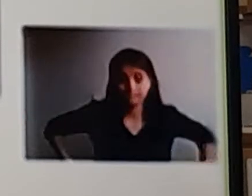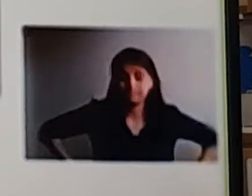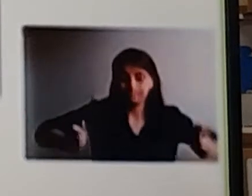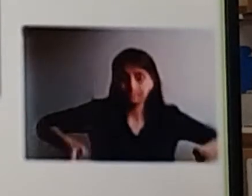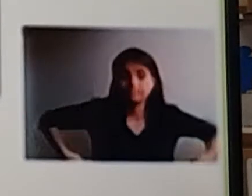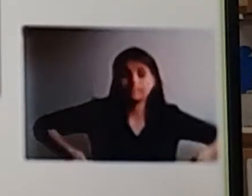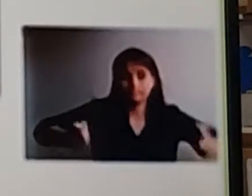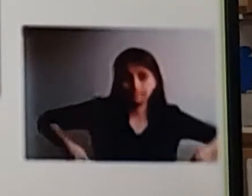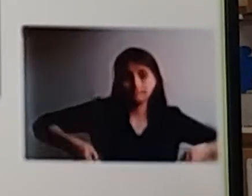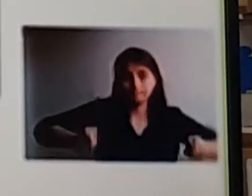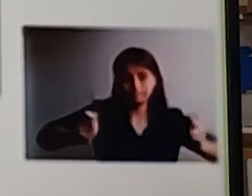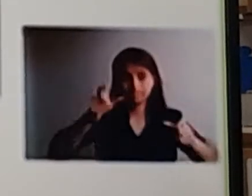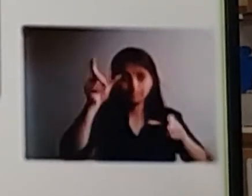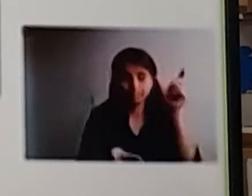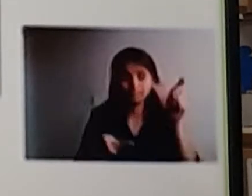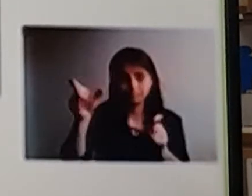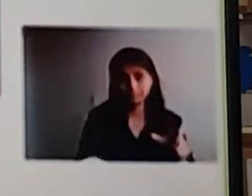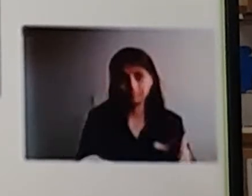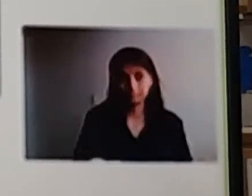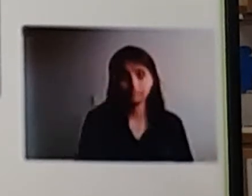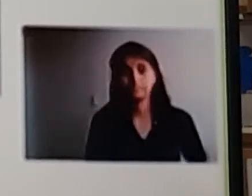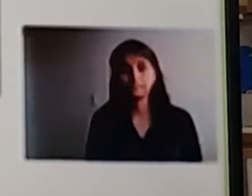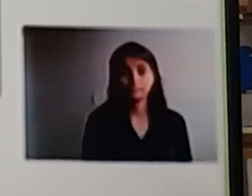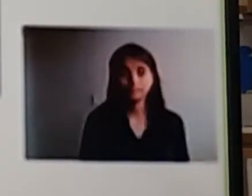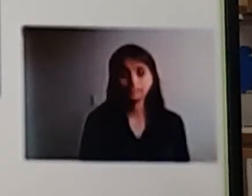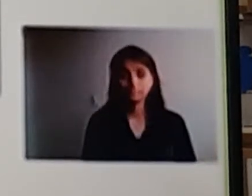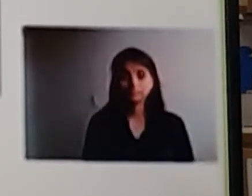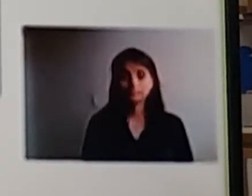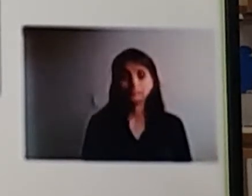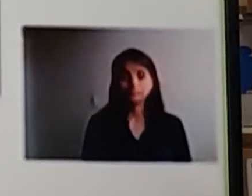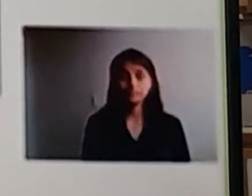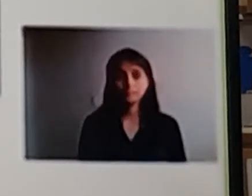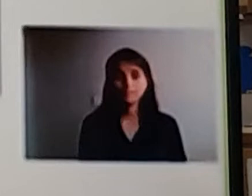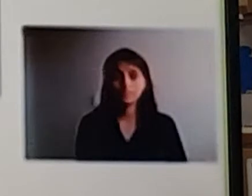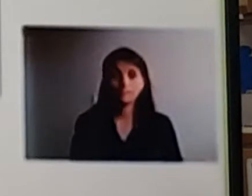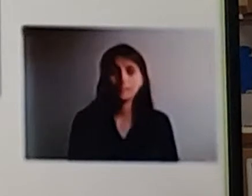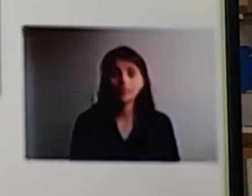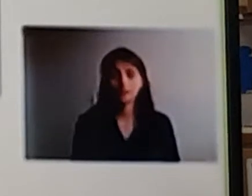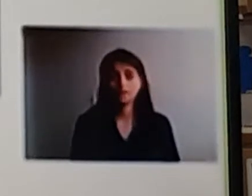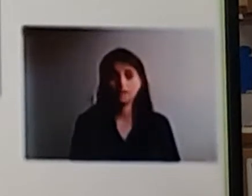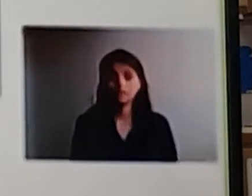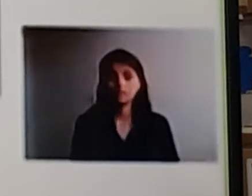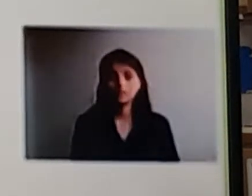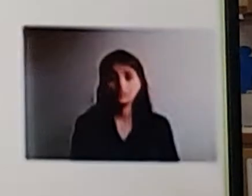of the ramp for the wheelchair user. Can we go to the next page?